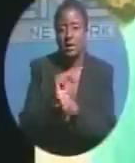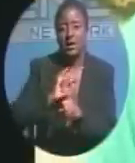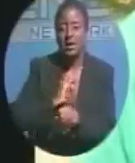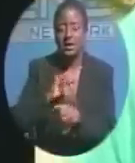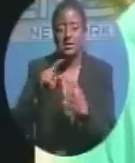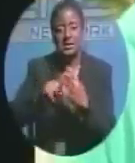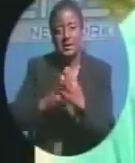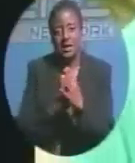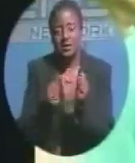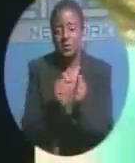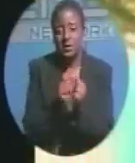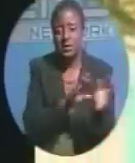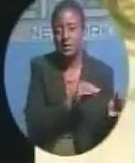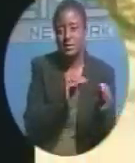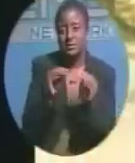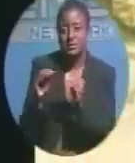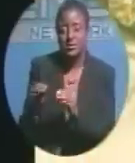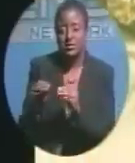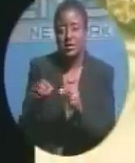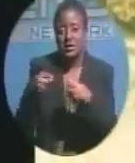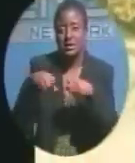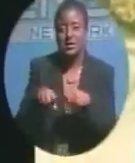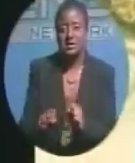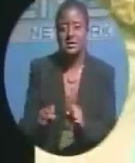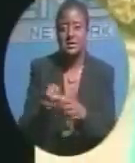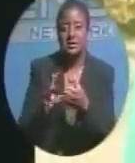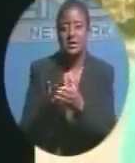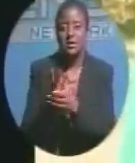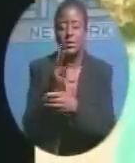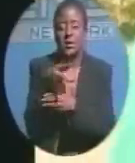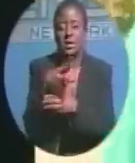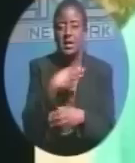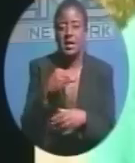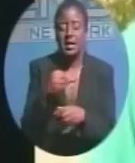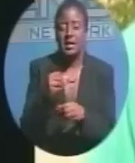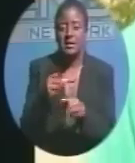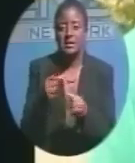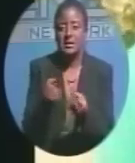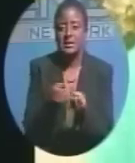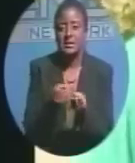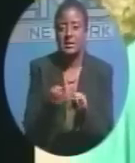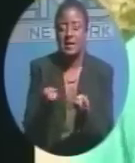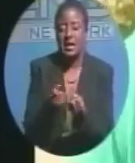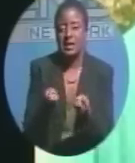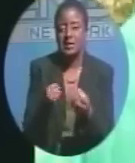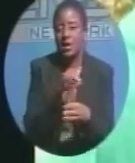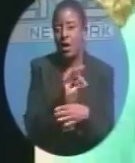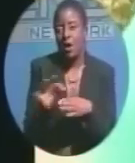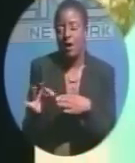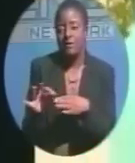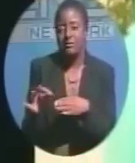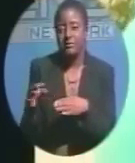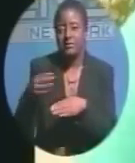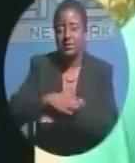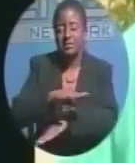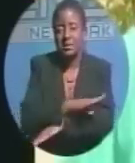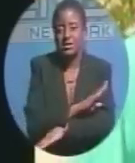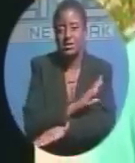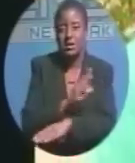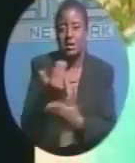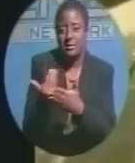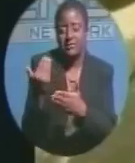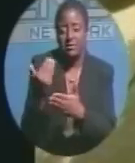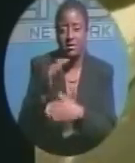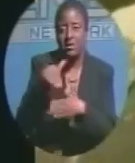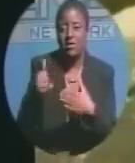with toting the seaweed and the sand off the beach. The pad distributed. All of this was rock. As you see the sand